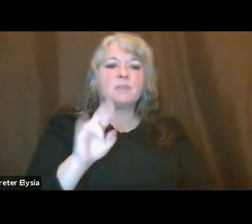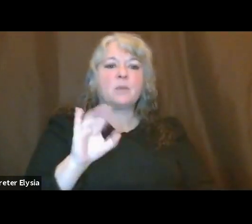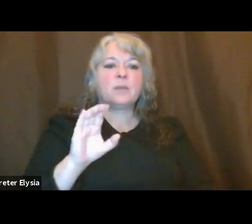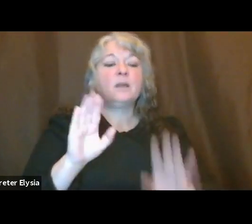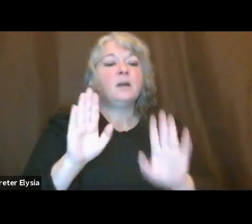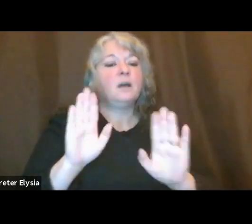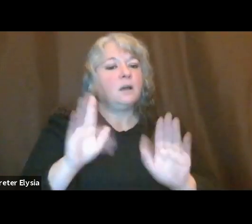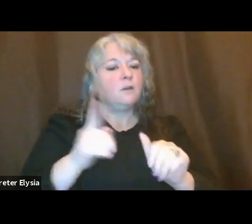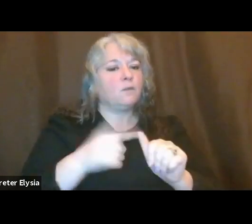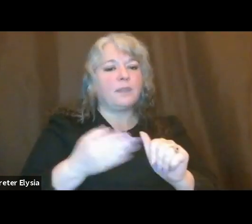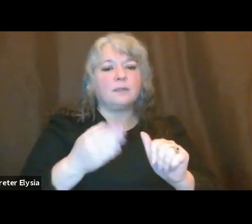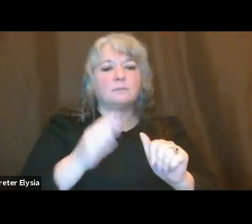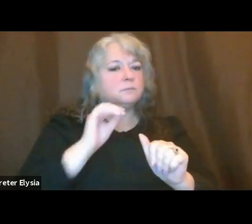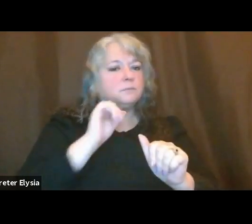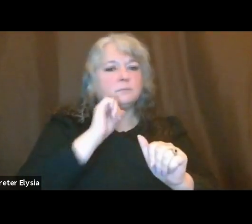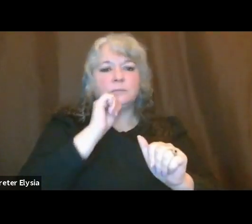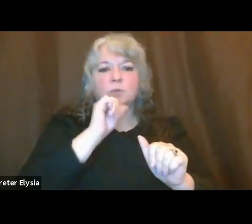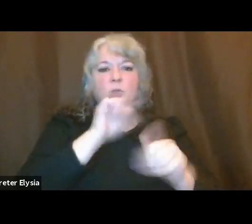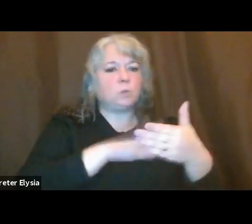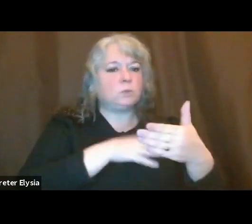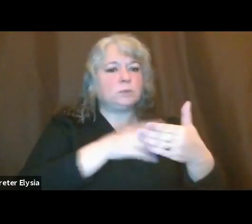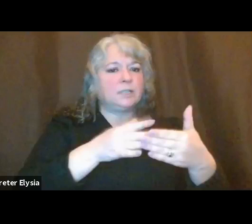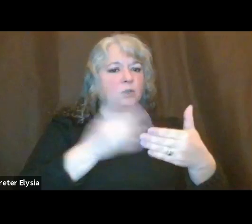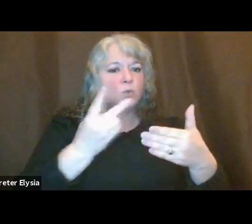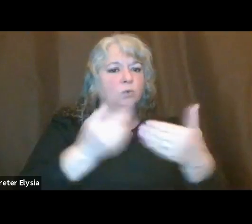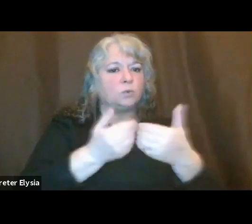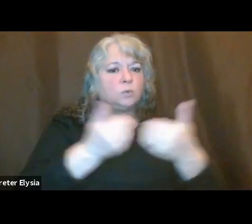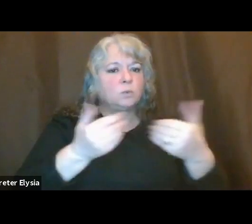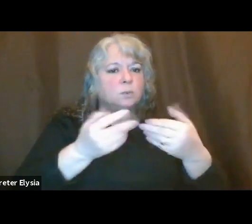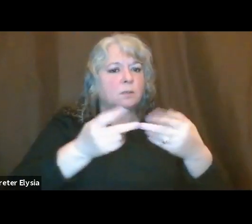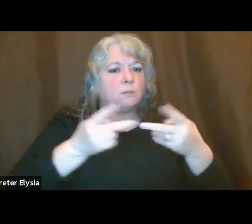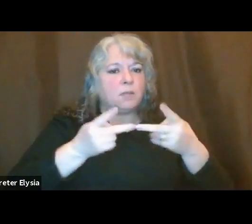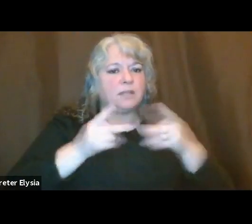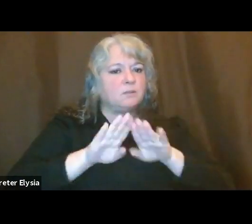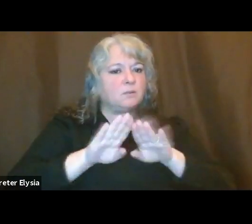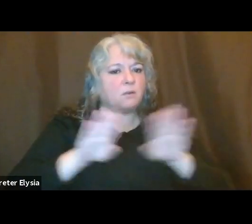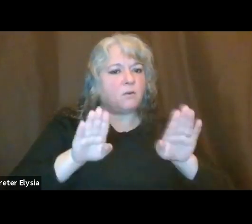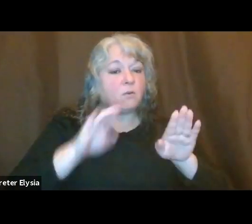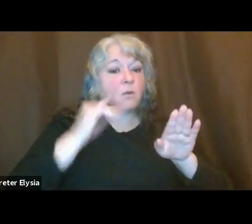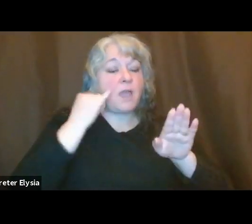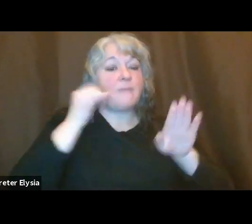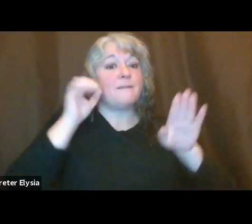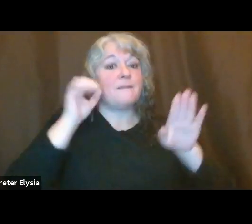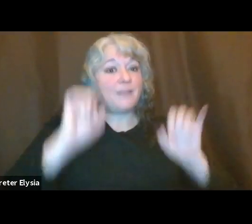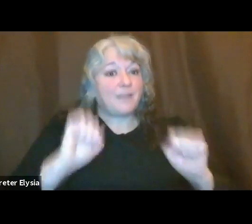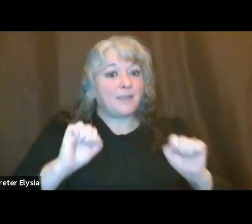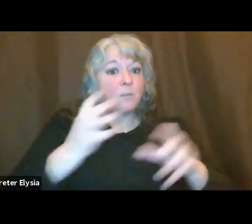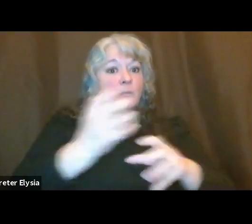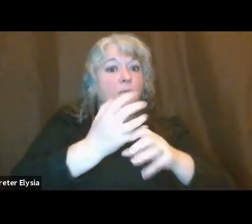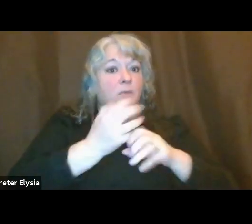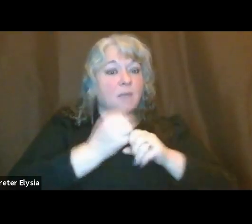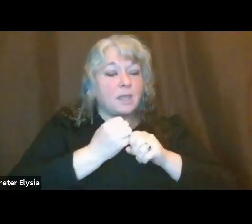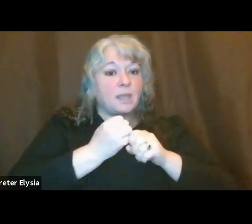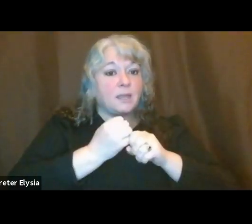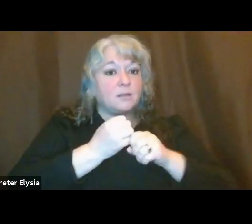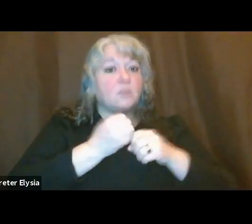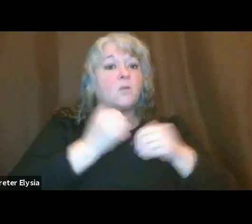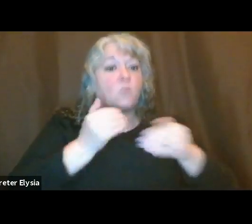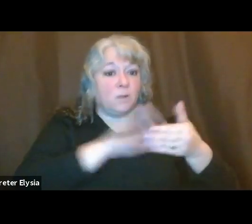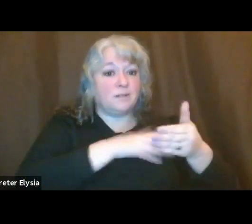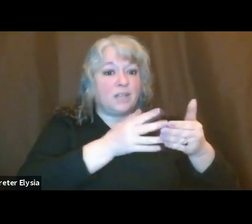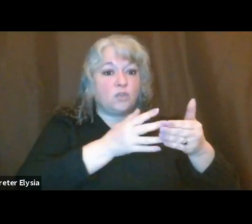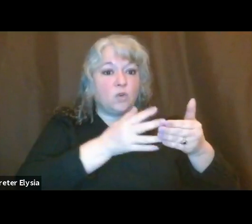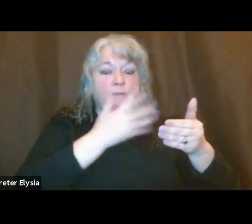appointments. As soon as, if you're eligible, as soon as you get your appointment, that is locked in for you. We've had